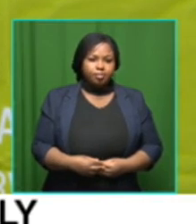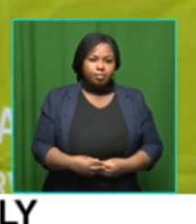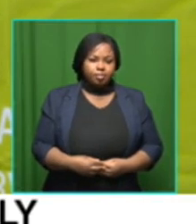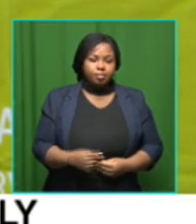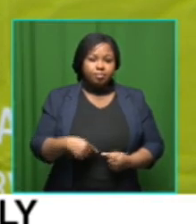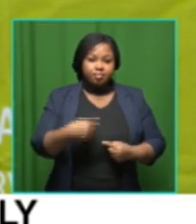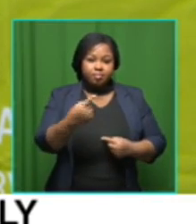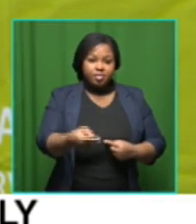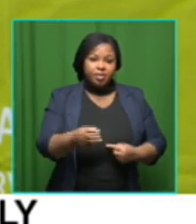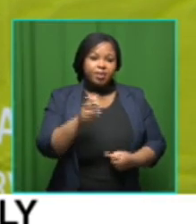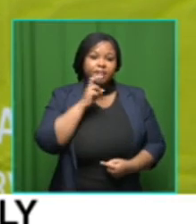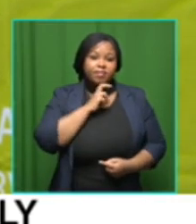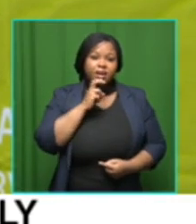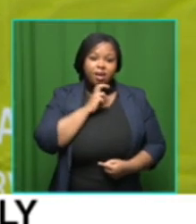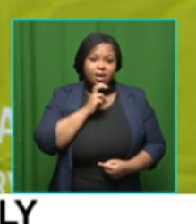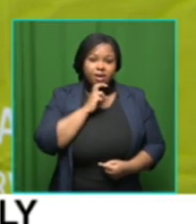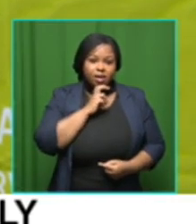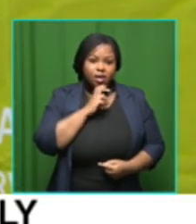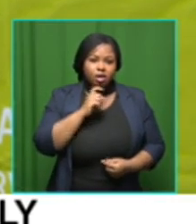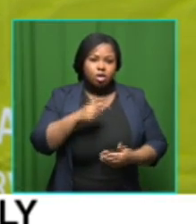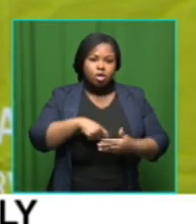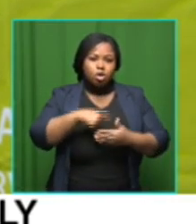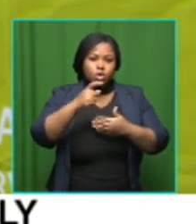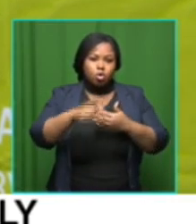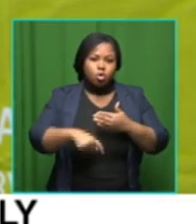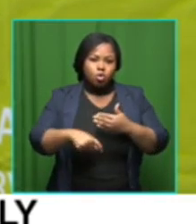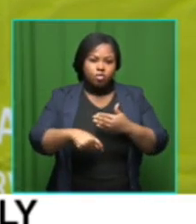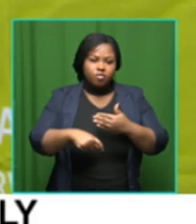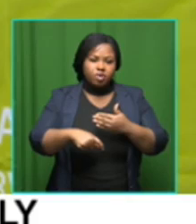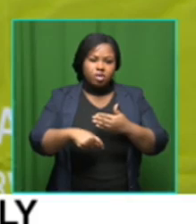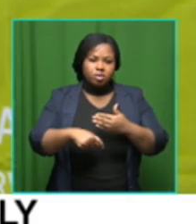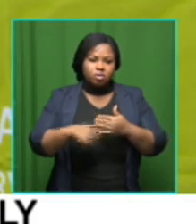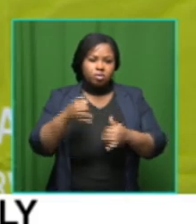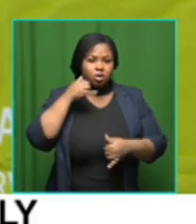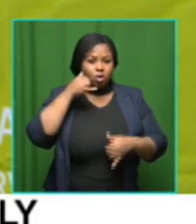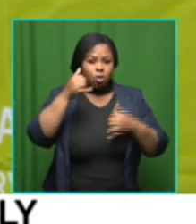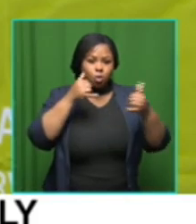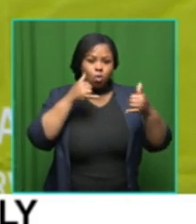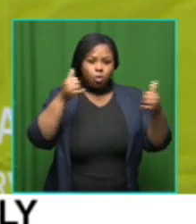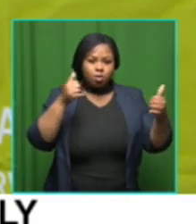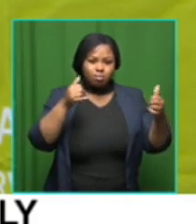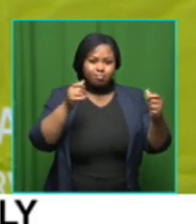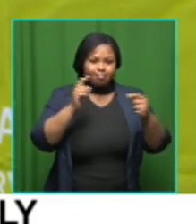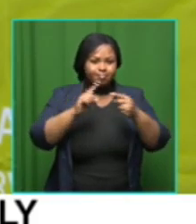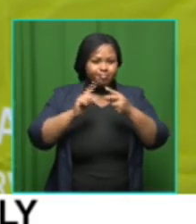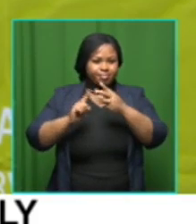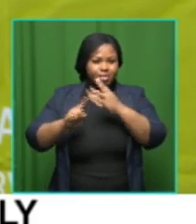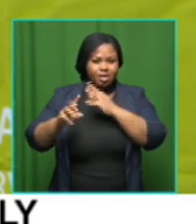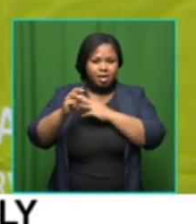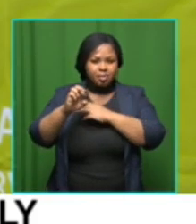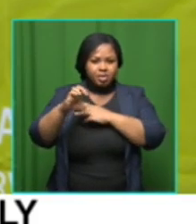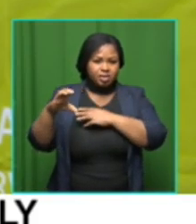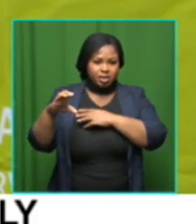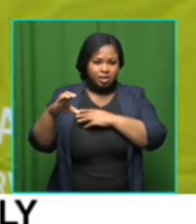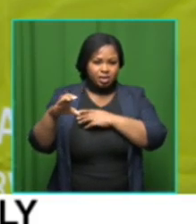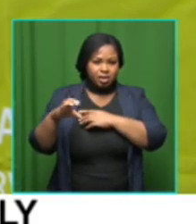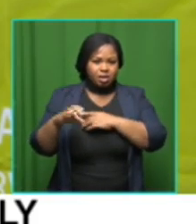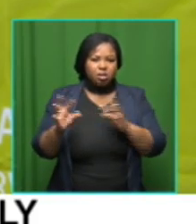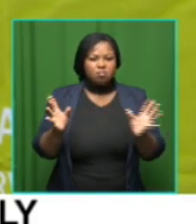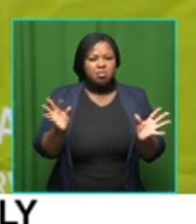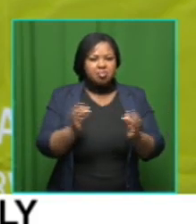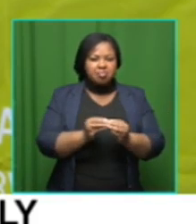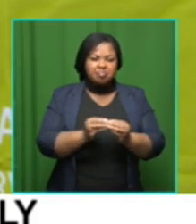we will have a conference call with all the MECs and the whole total